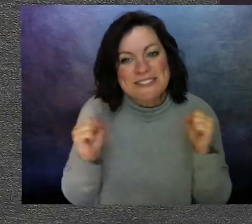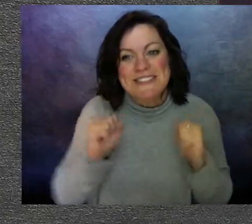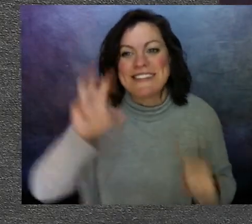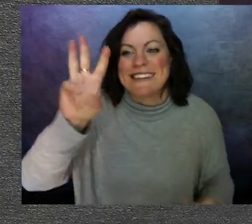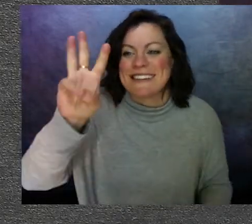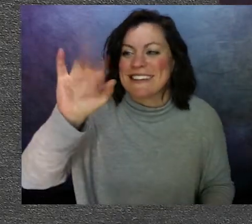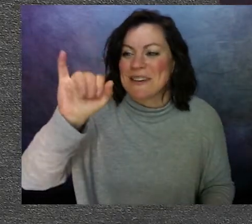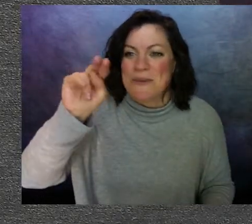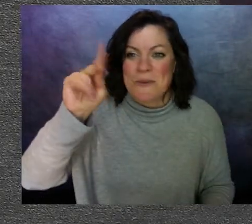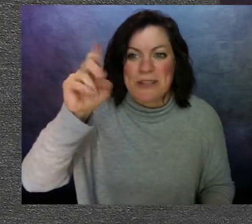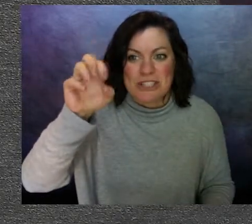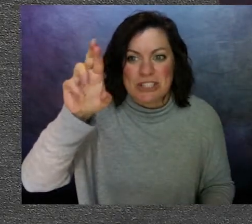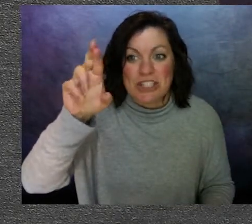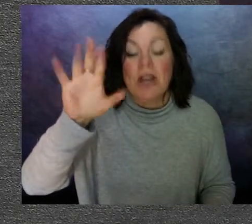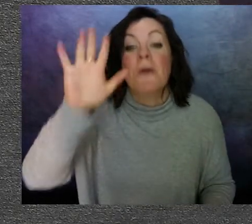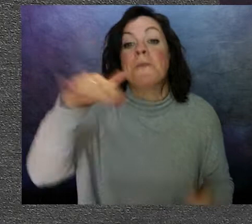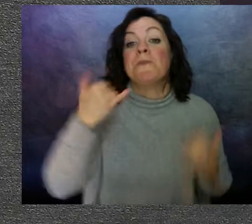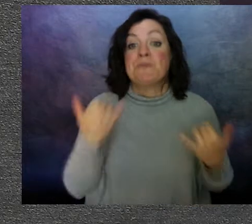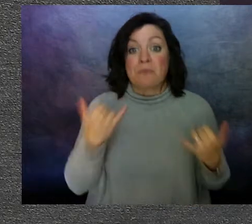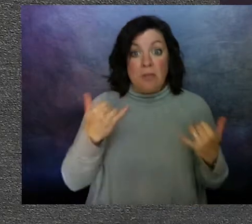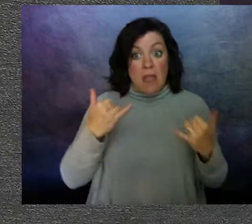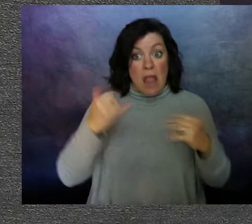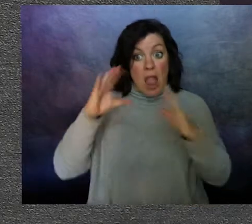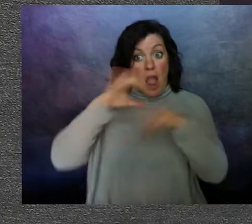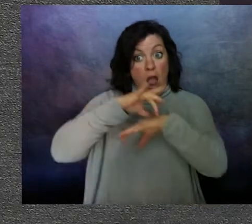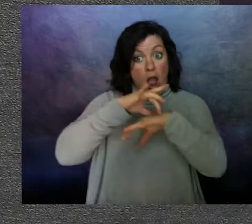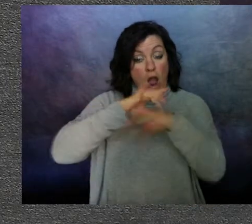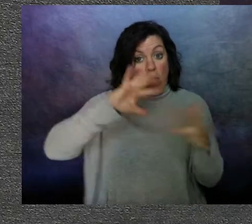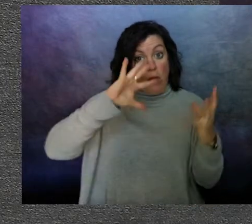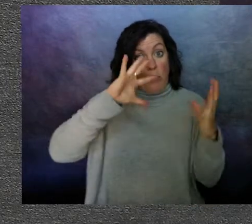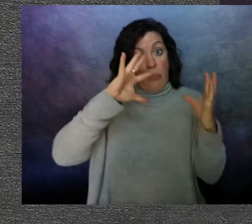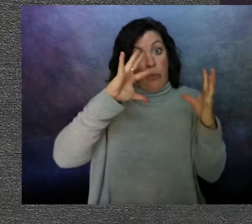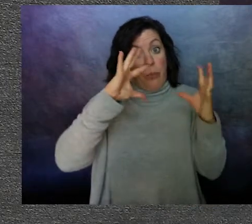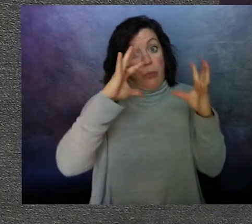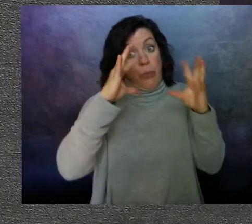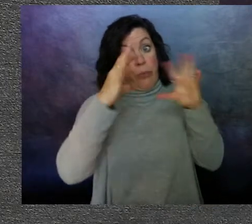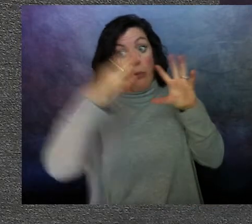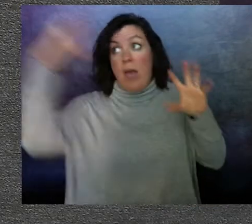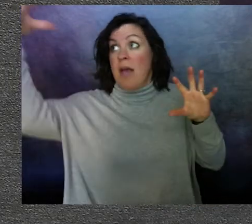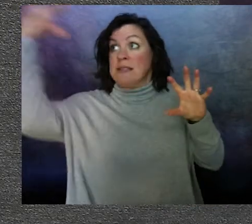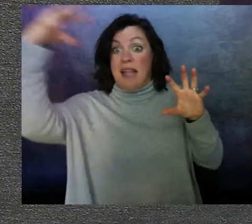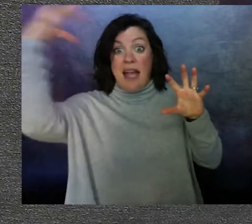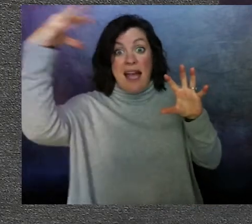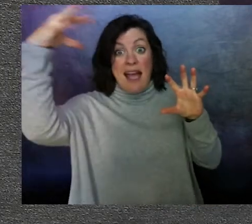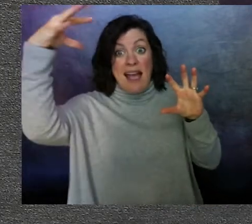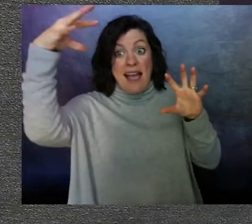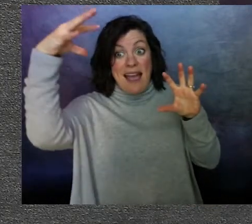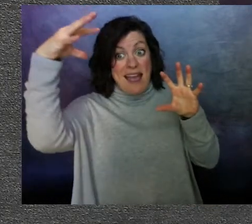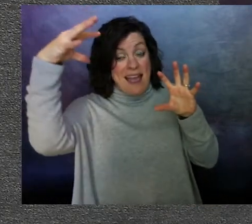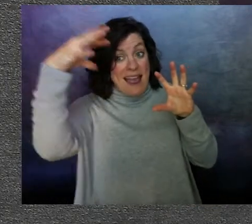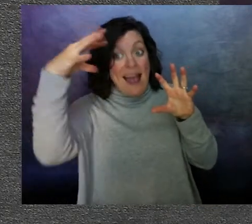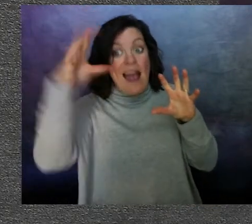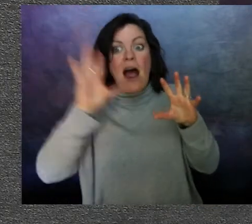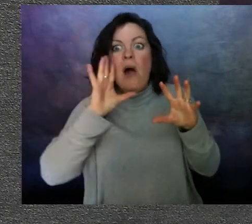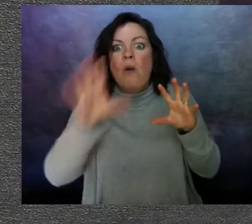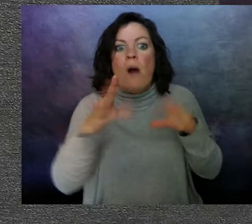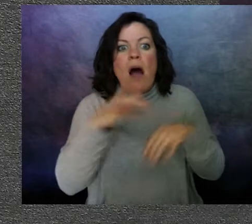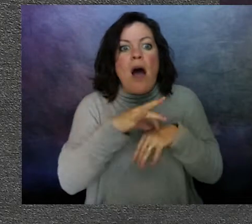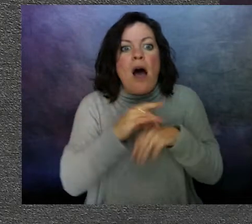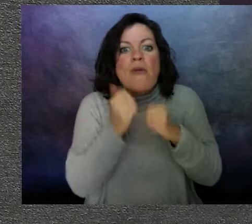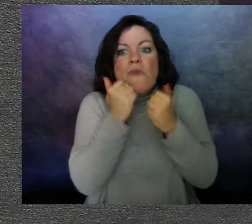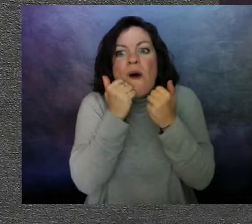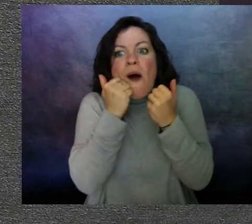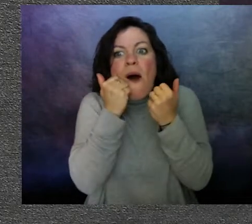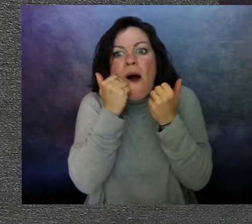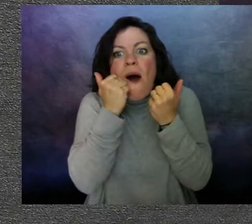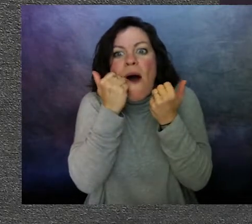earth starts to tilt closer to the sun, we start to warm up. And it's almost like magic that everything starts